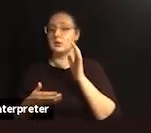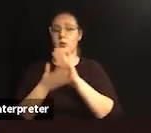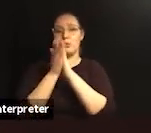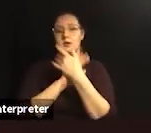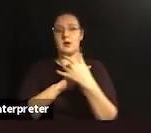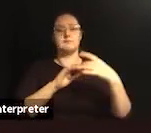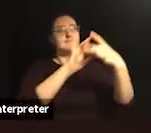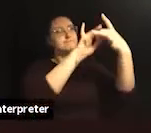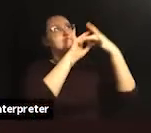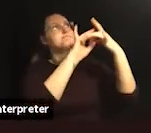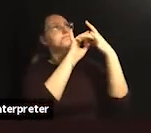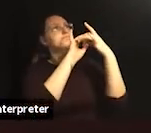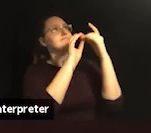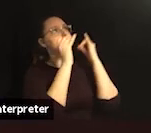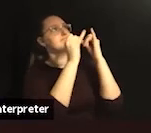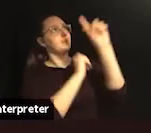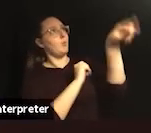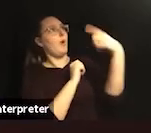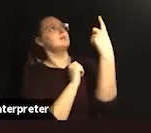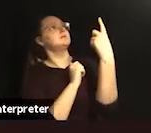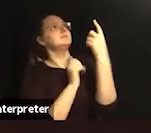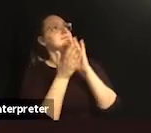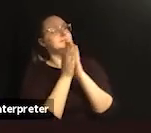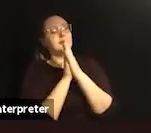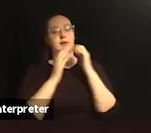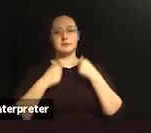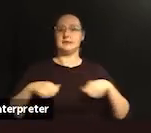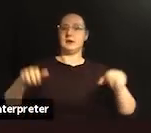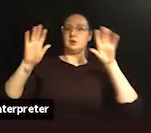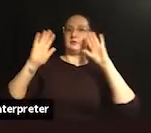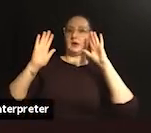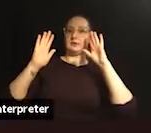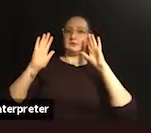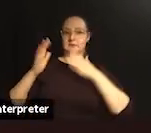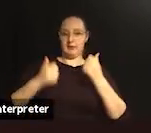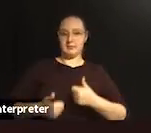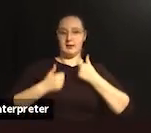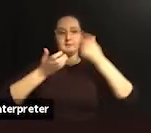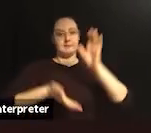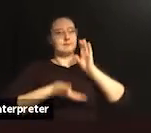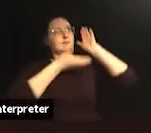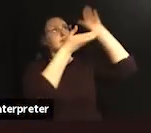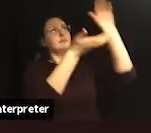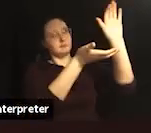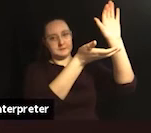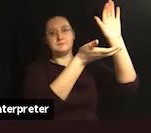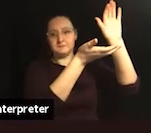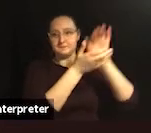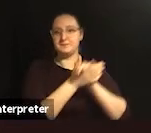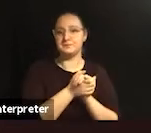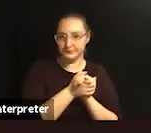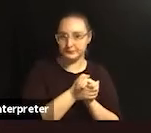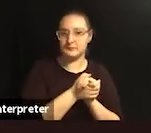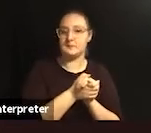living sacrifice in Christ to the praise of your name. Remember, Lord, your one holy Catholic and apostolic church, redeemed